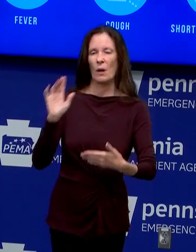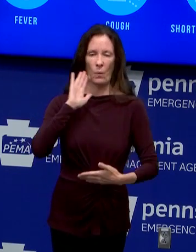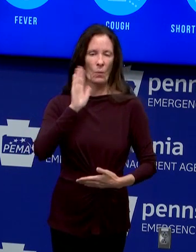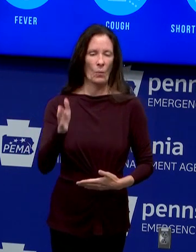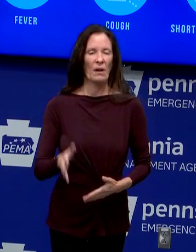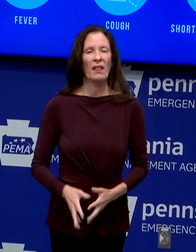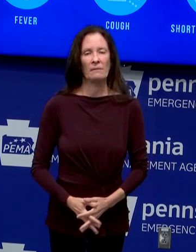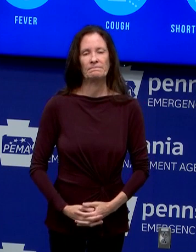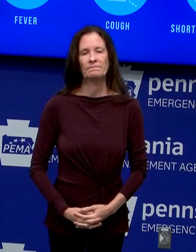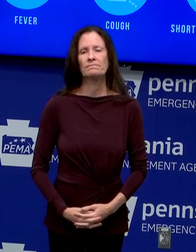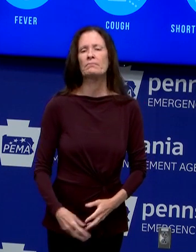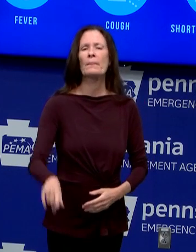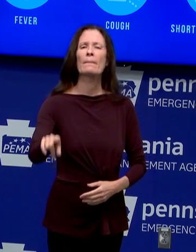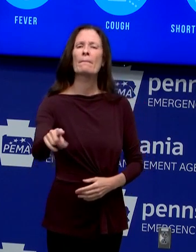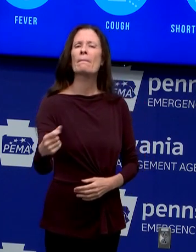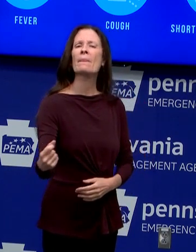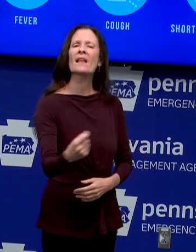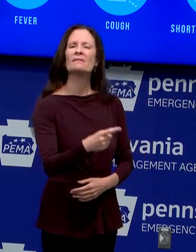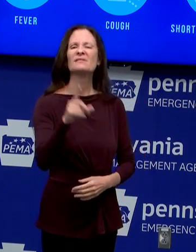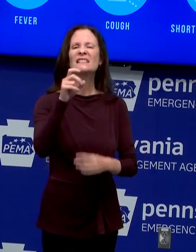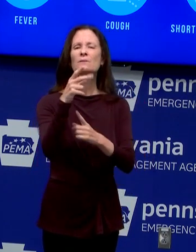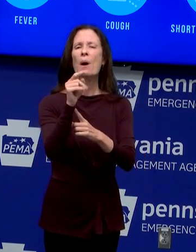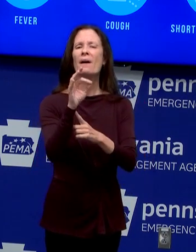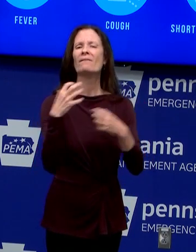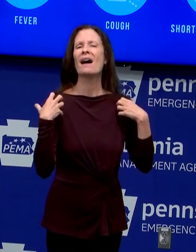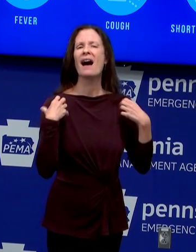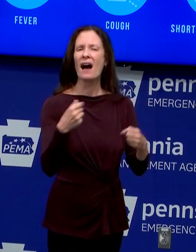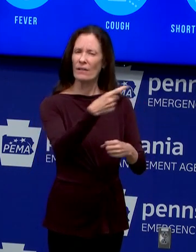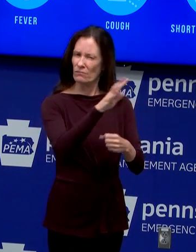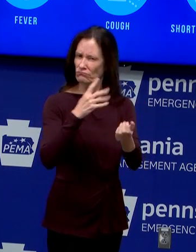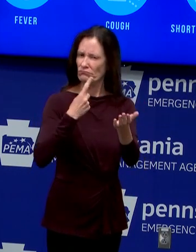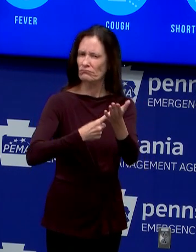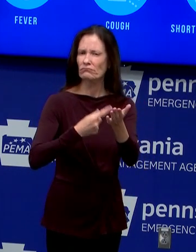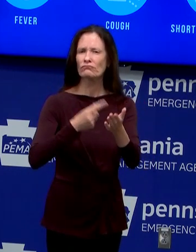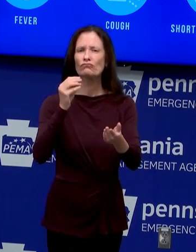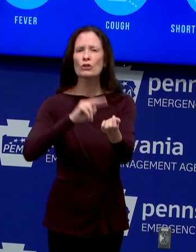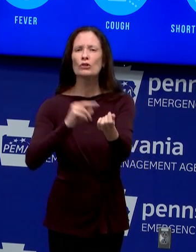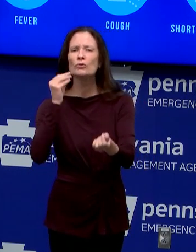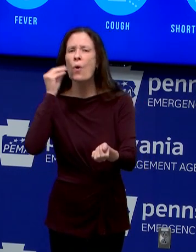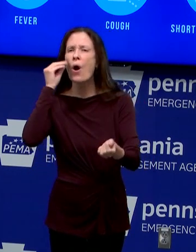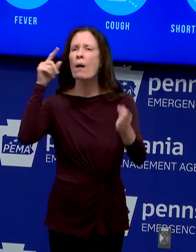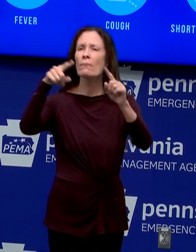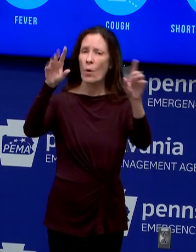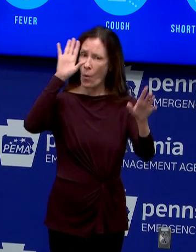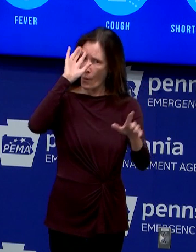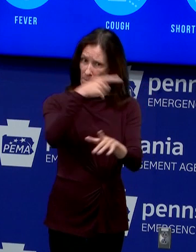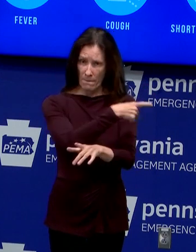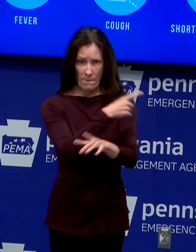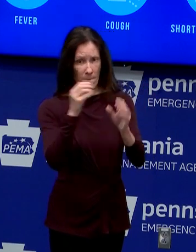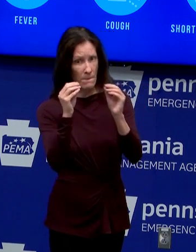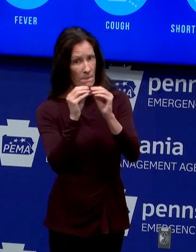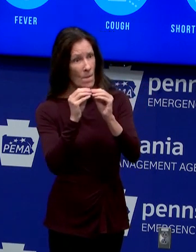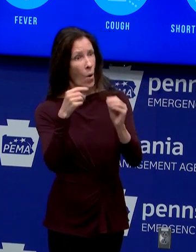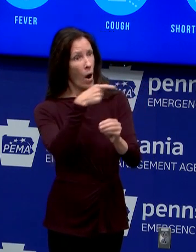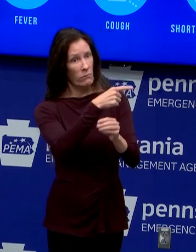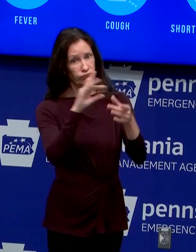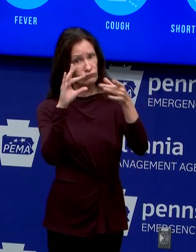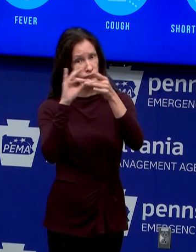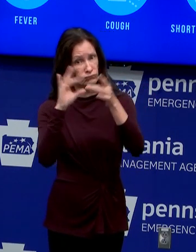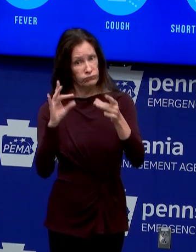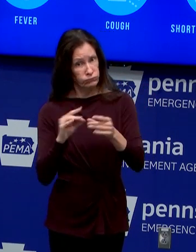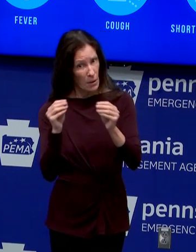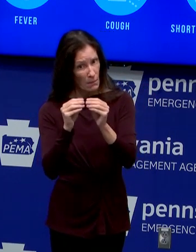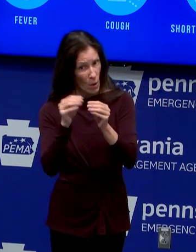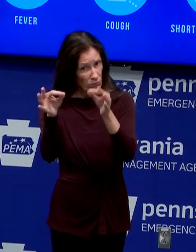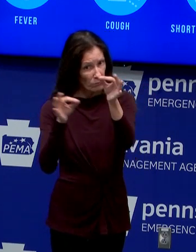discuss outbreaks in nursing homes, whether more information should be released publicly. Are those conversations ongoing, and will more information be